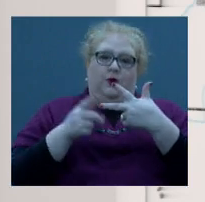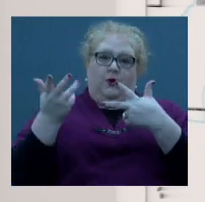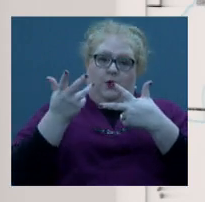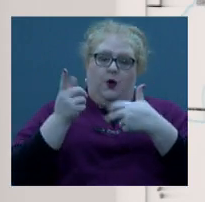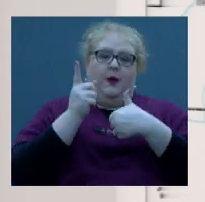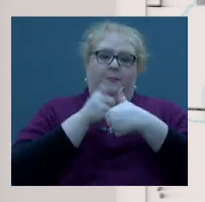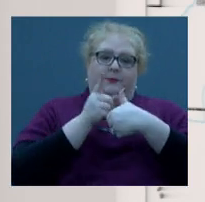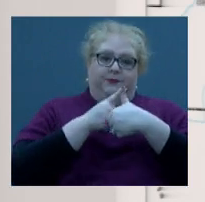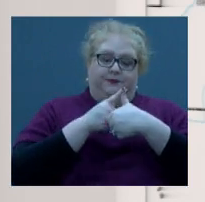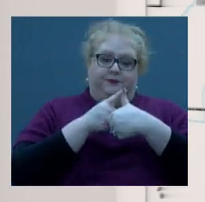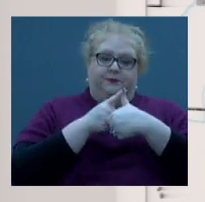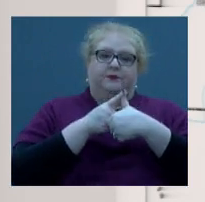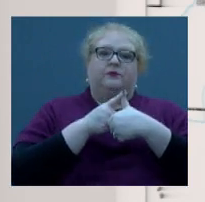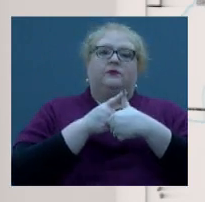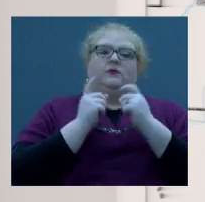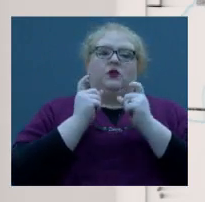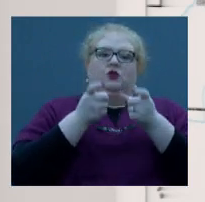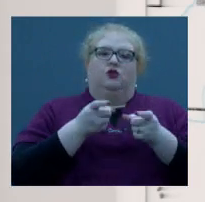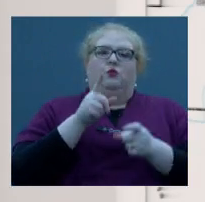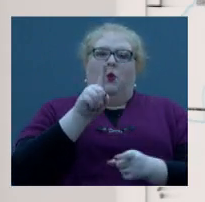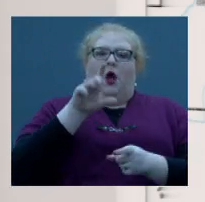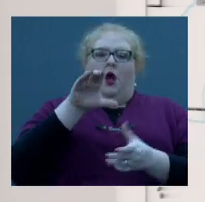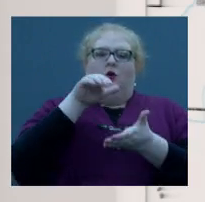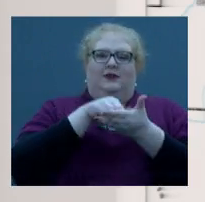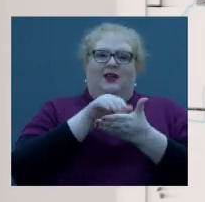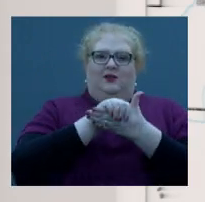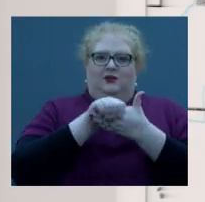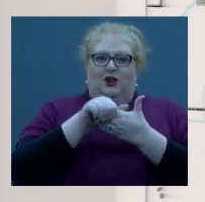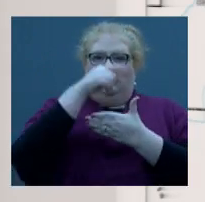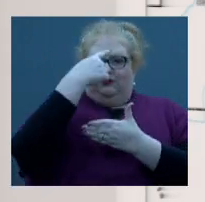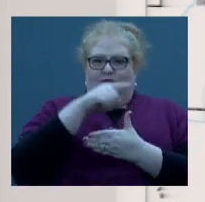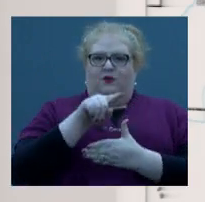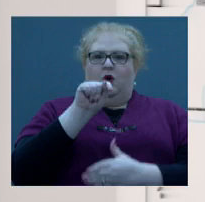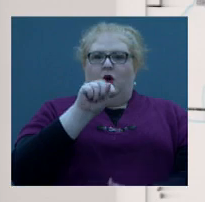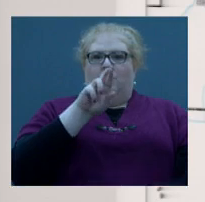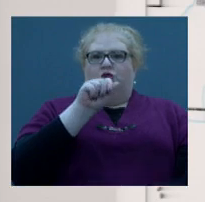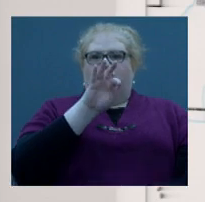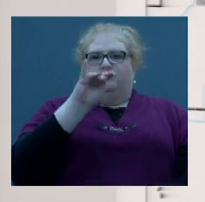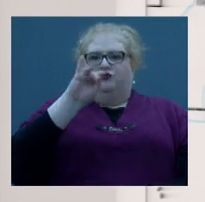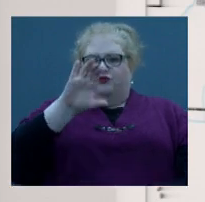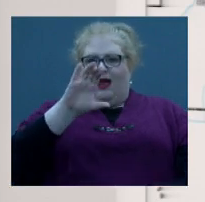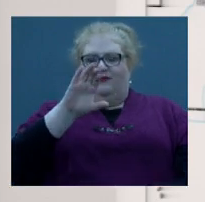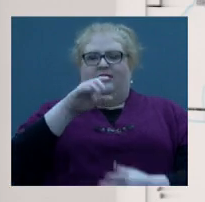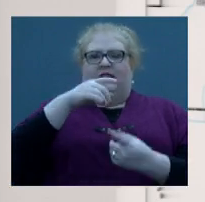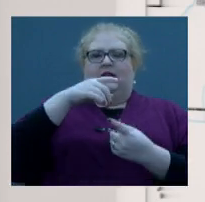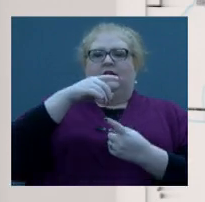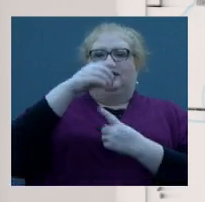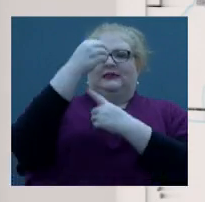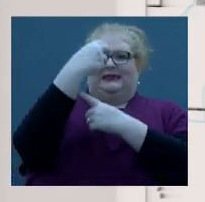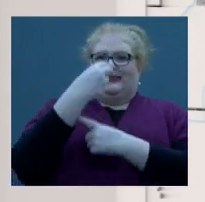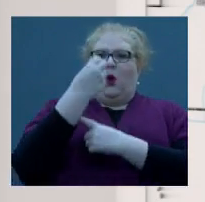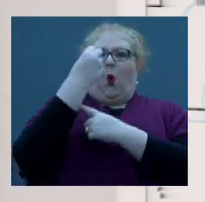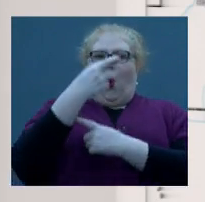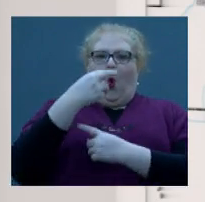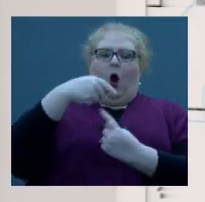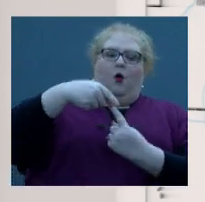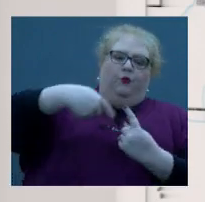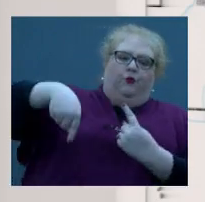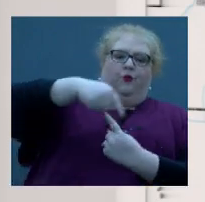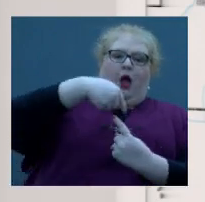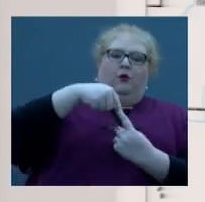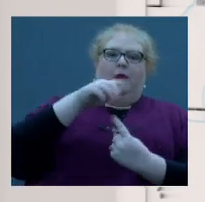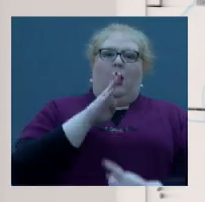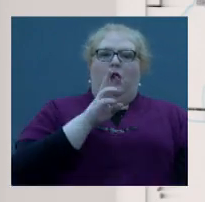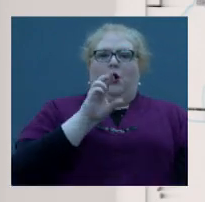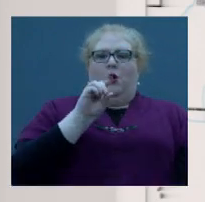1 would be to contribute $100,000 toward the construction of a traffic signal or roundabout at the intersection of Brody Creek Trail and Bowman